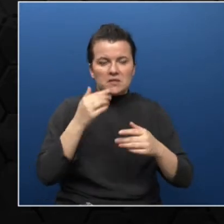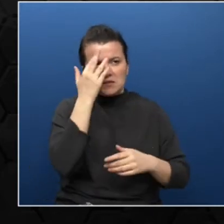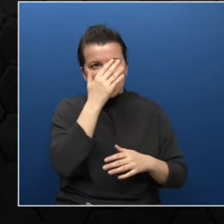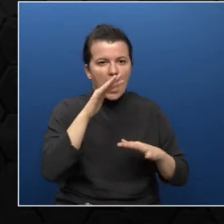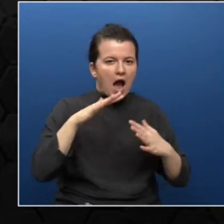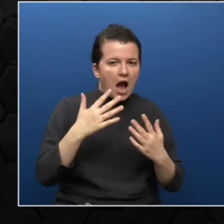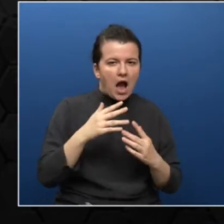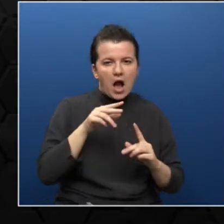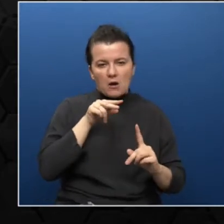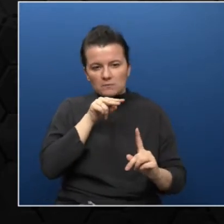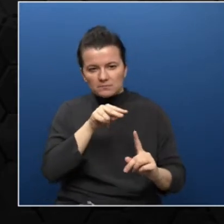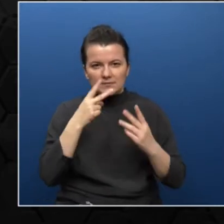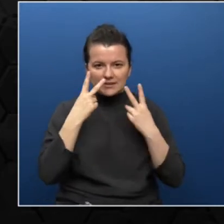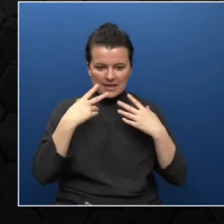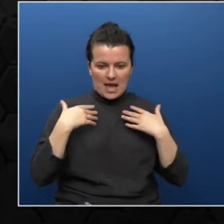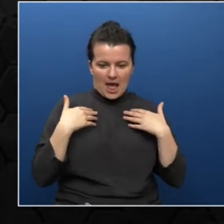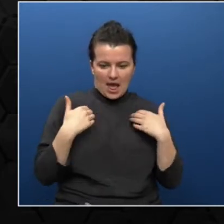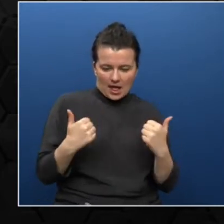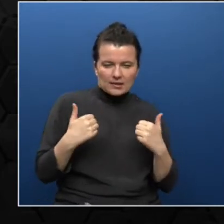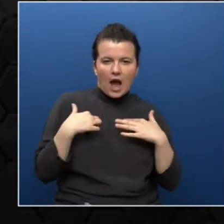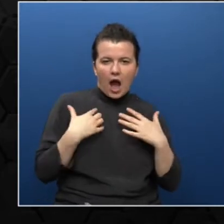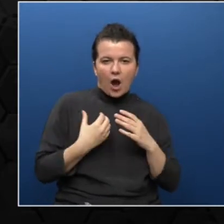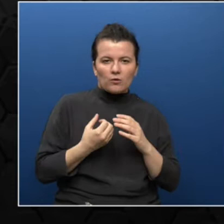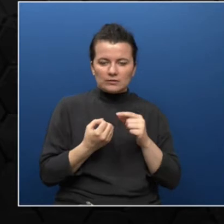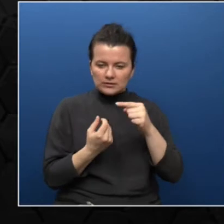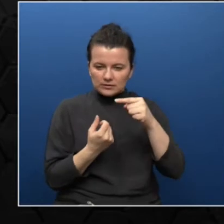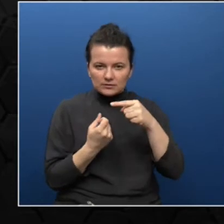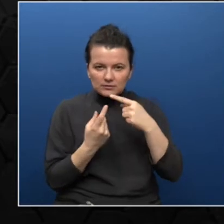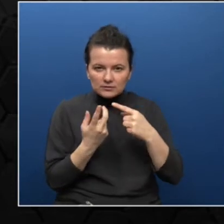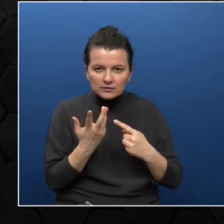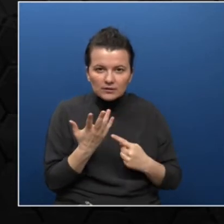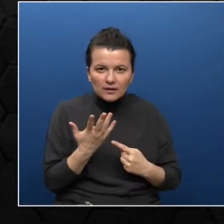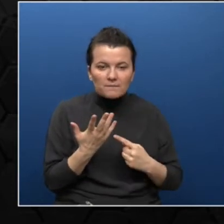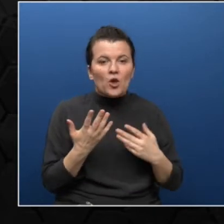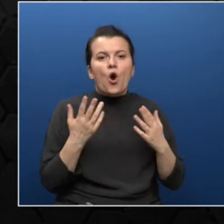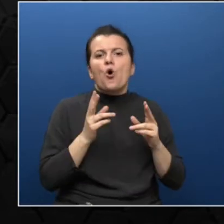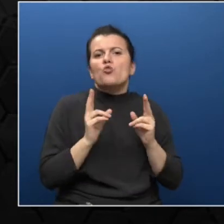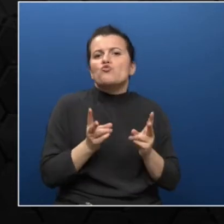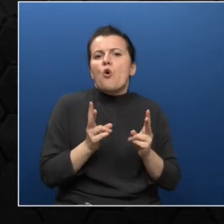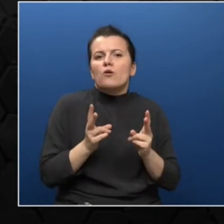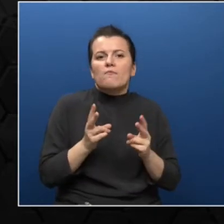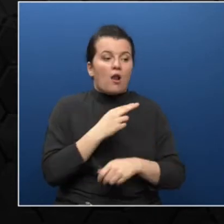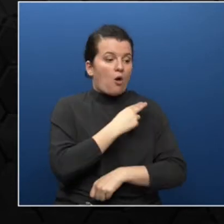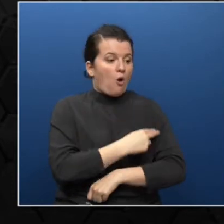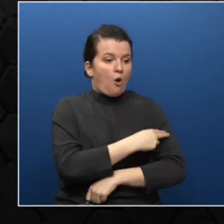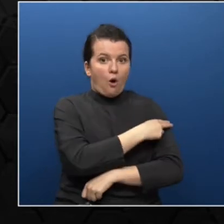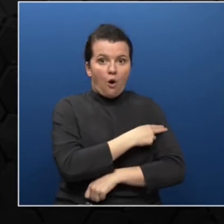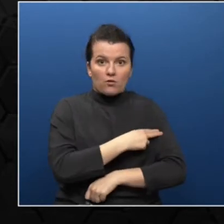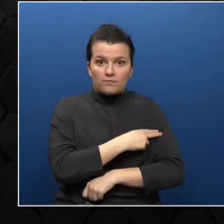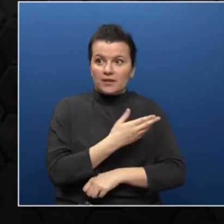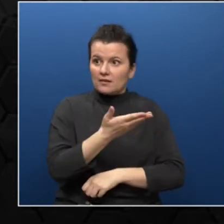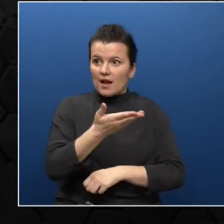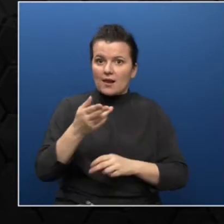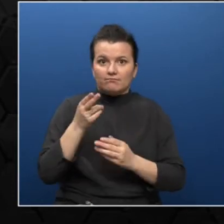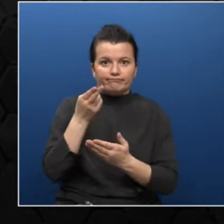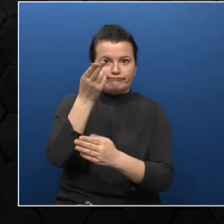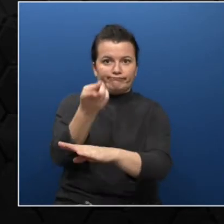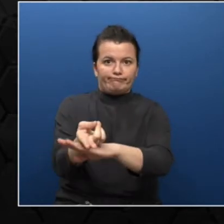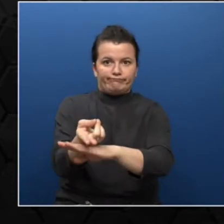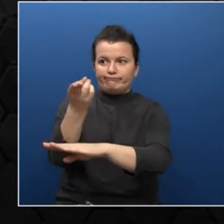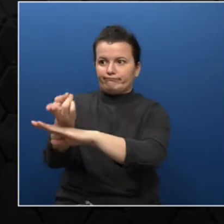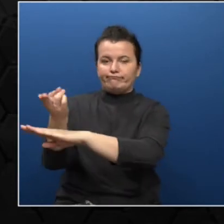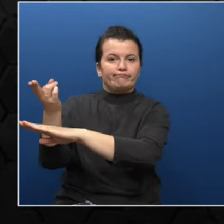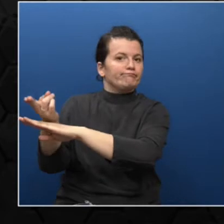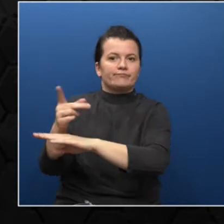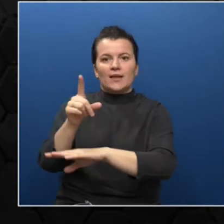in a traditional sense, patients are usually just sent home, told to do